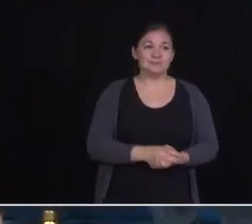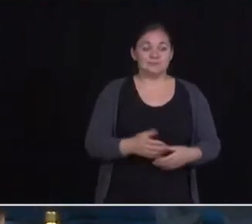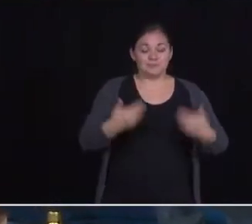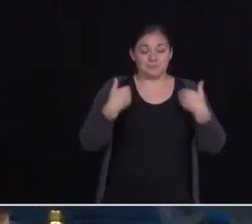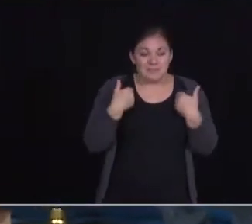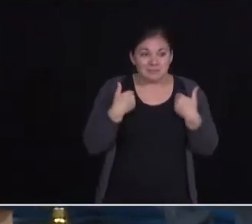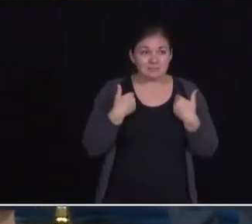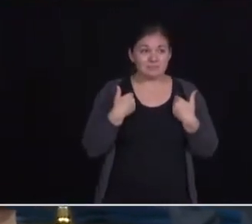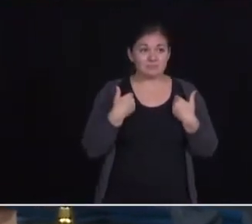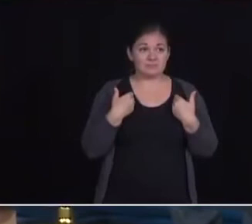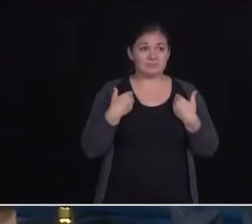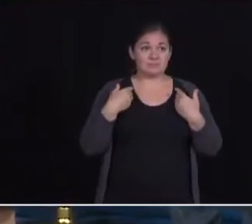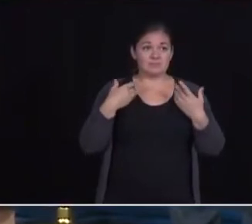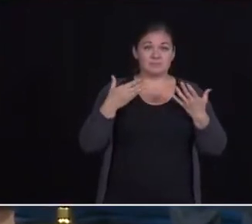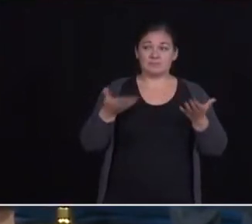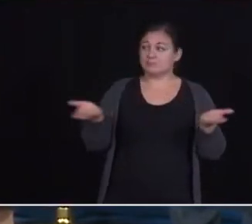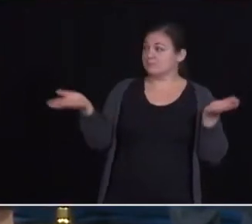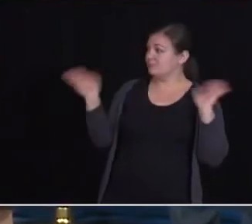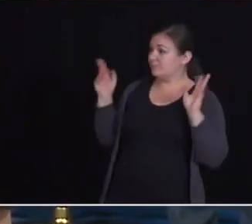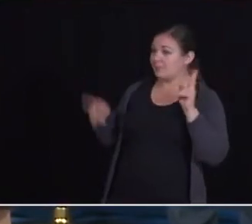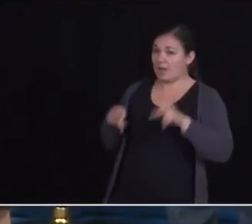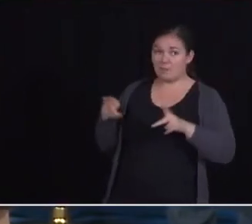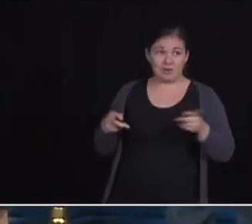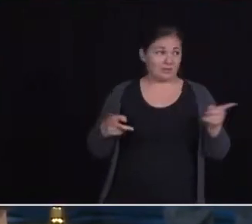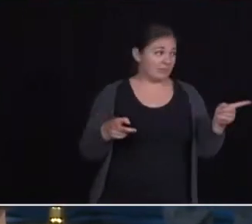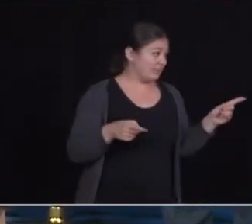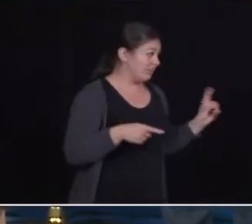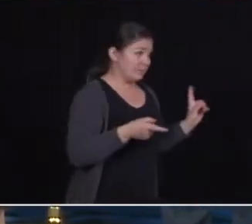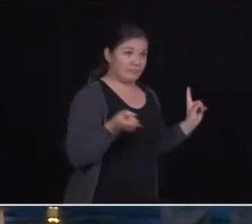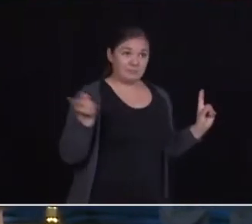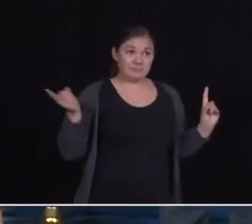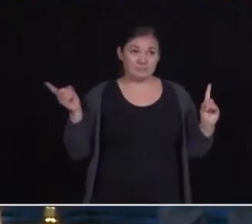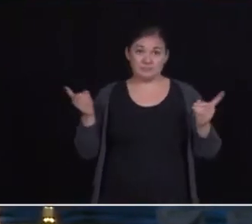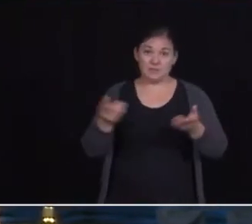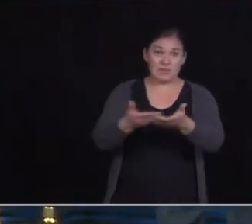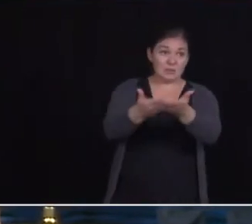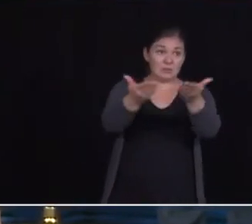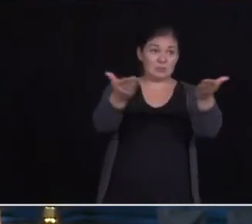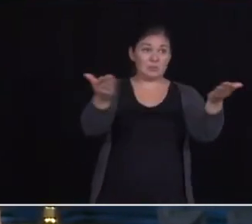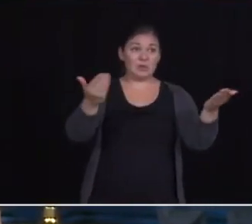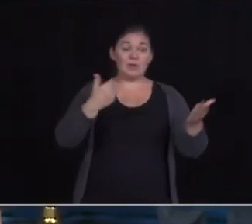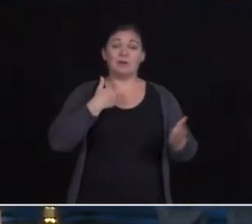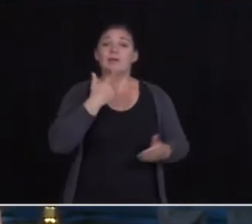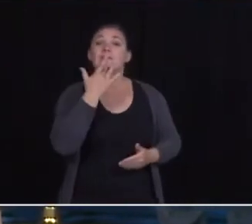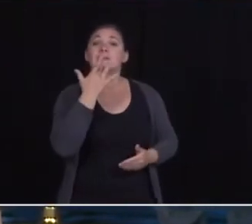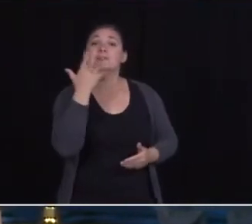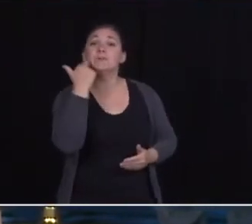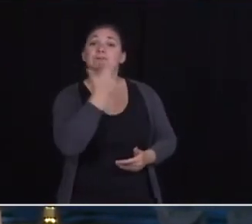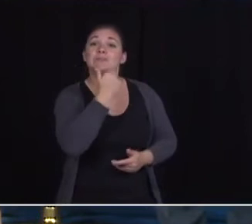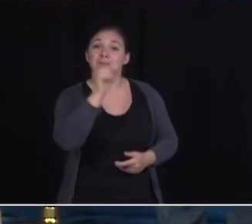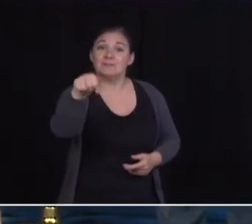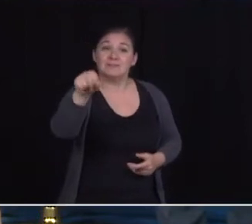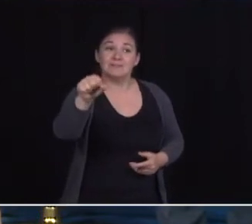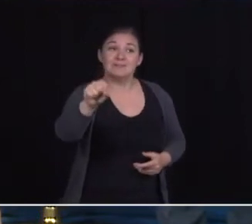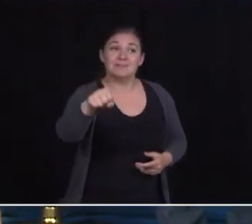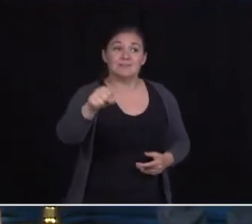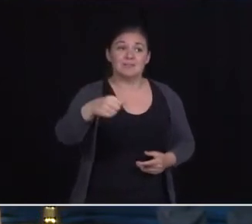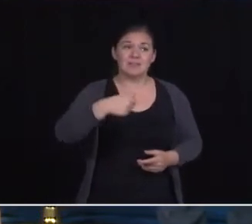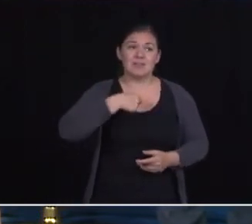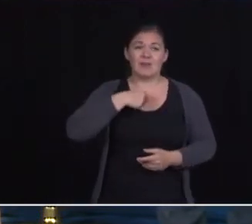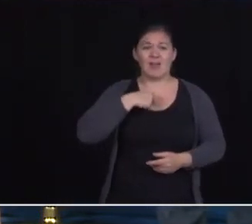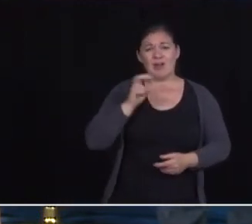restaurant. In our case, I get around quite often around the province and talking, and everyone seems